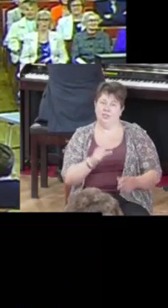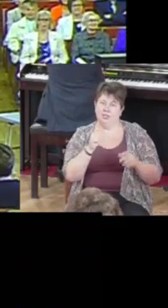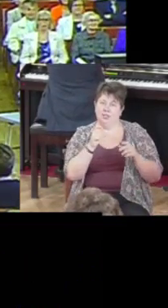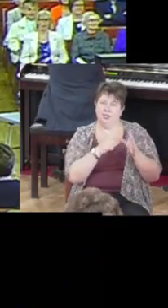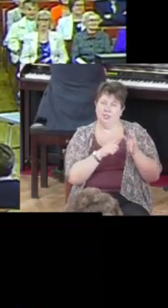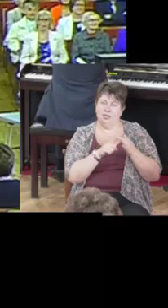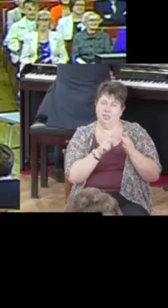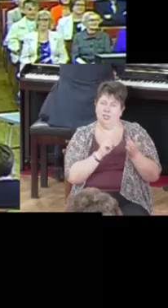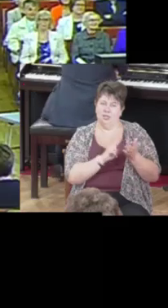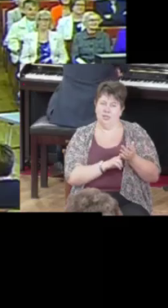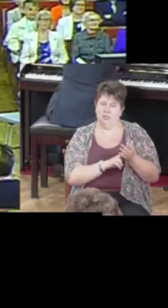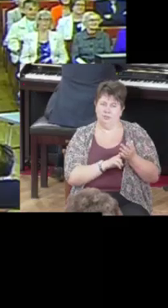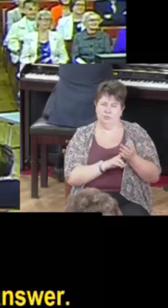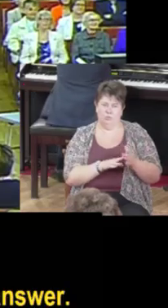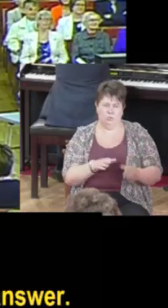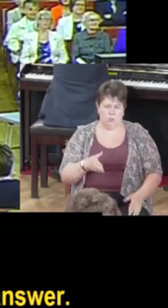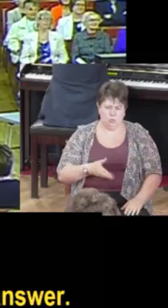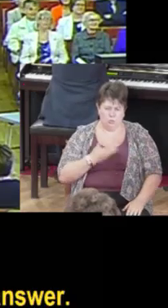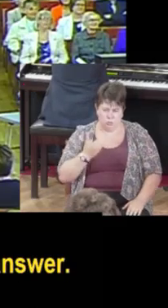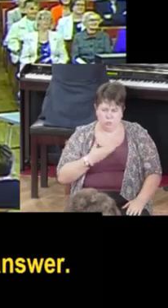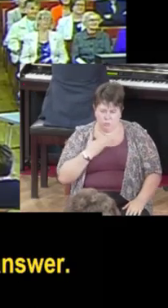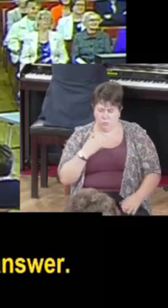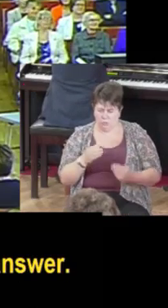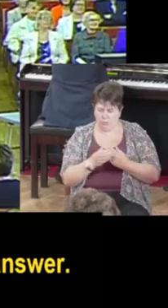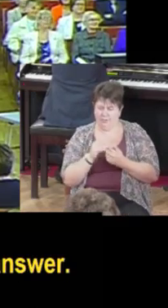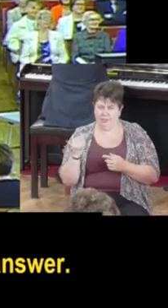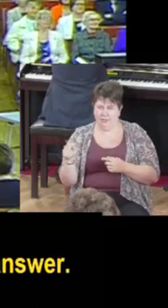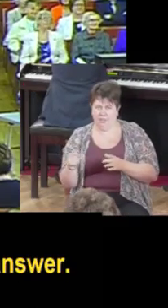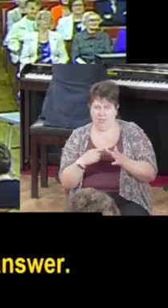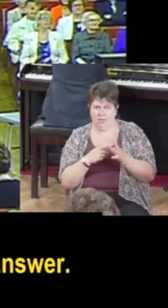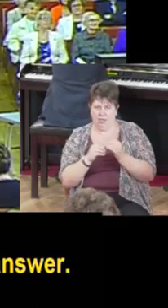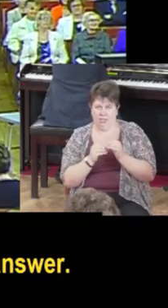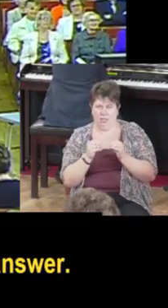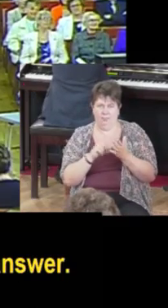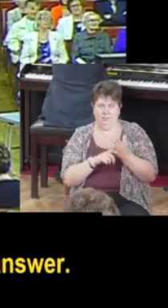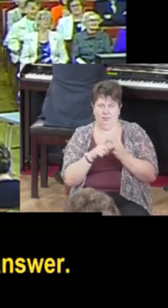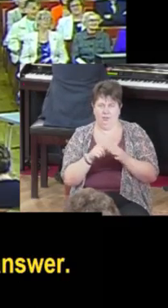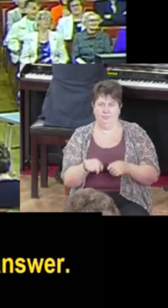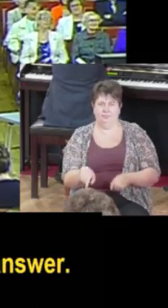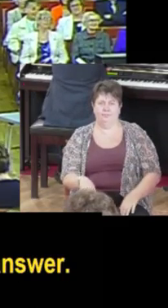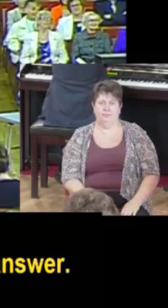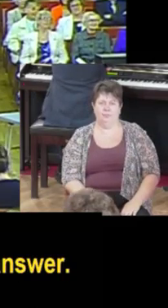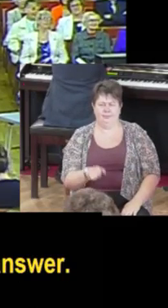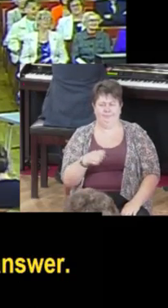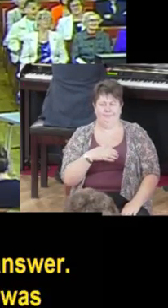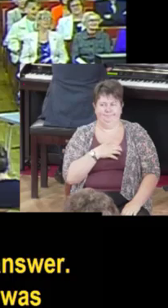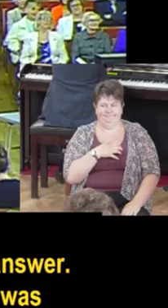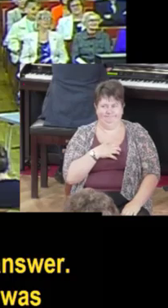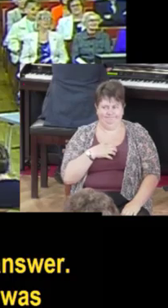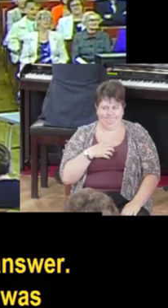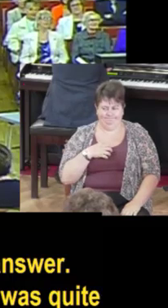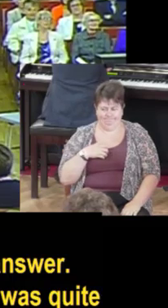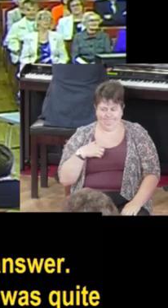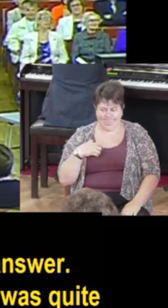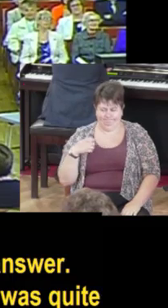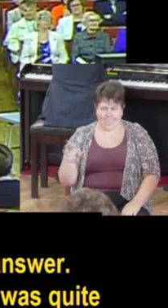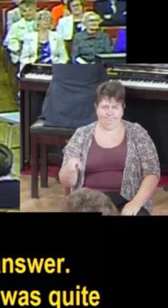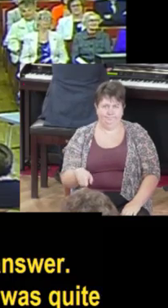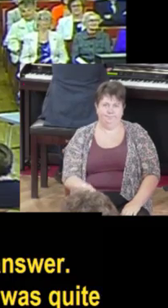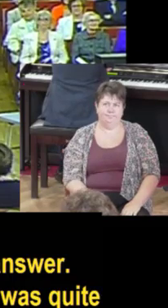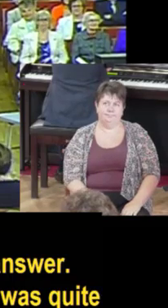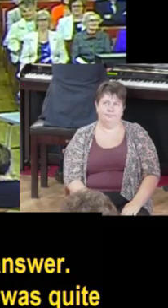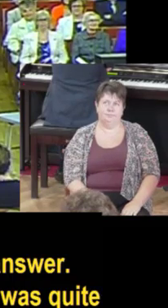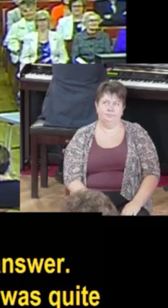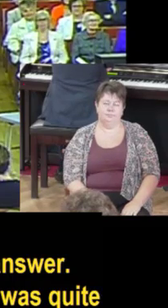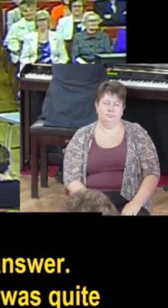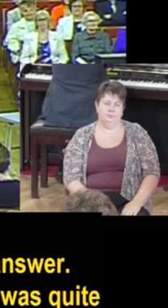Cain got very angry with Abel. You see, he was quite jealous because it said that